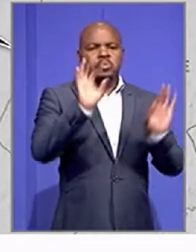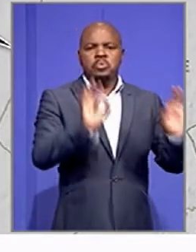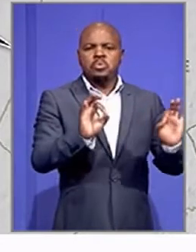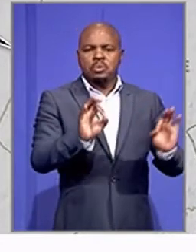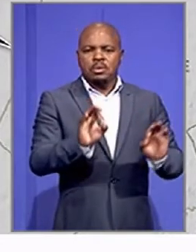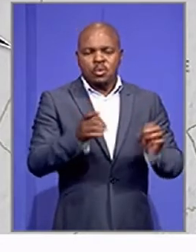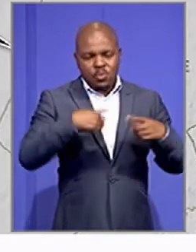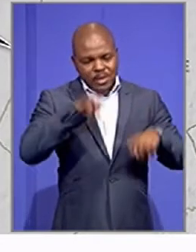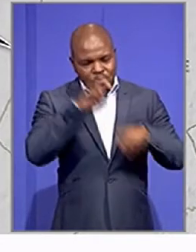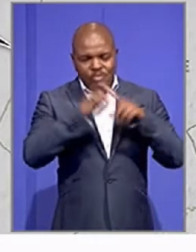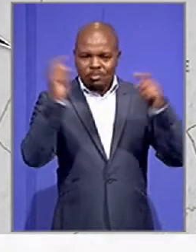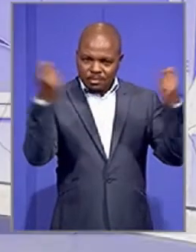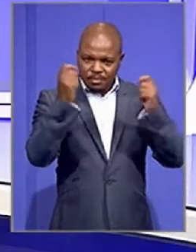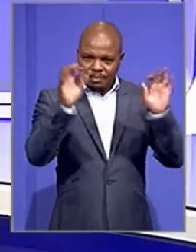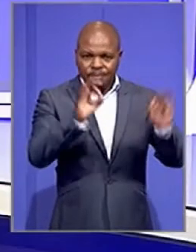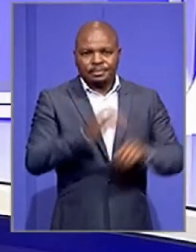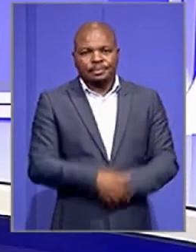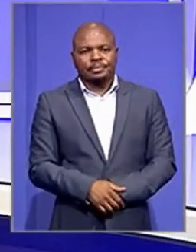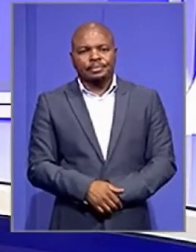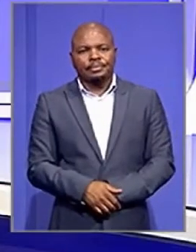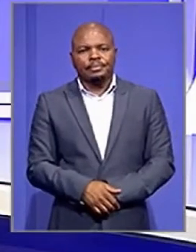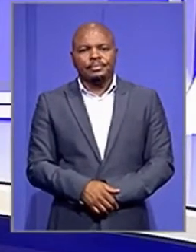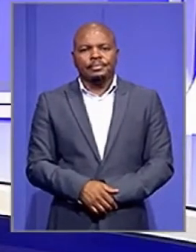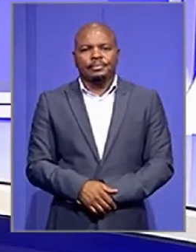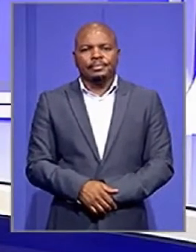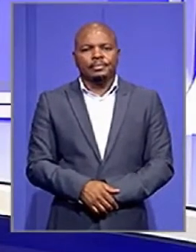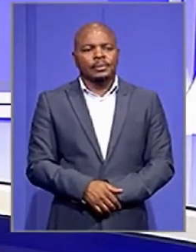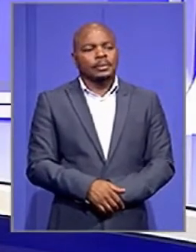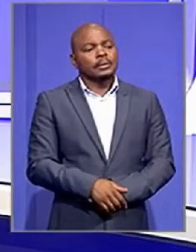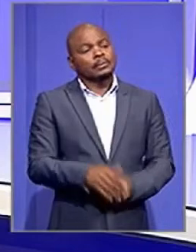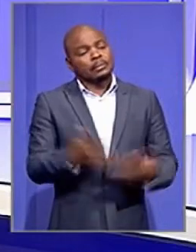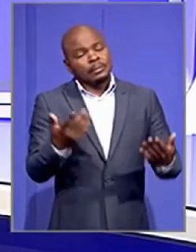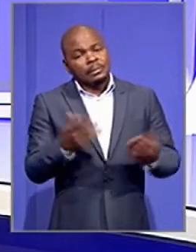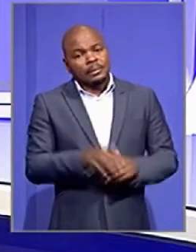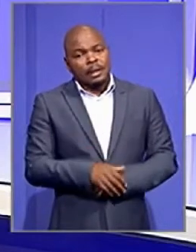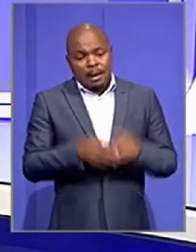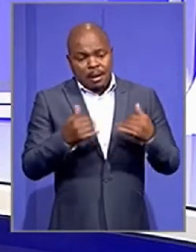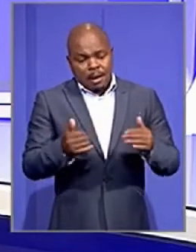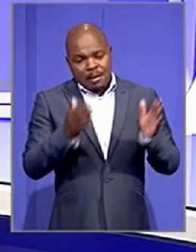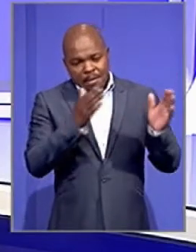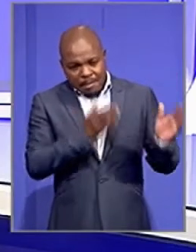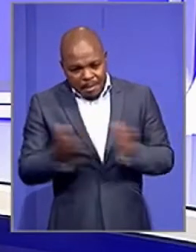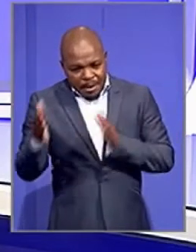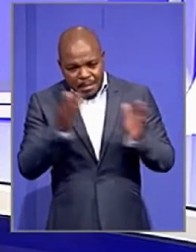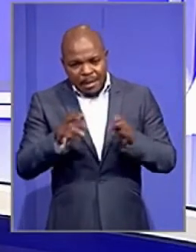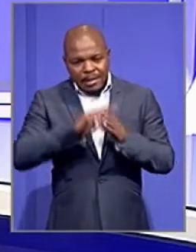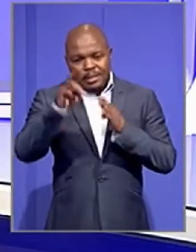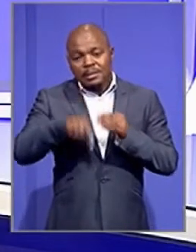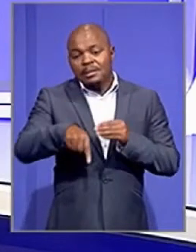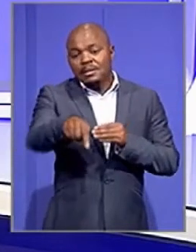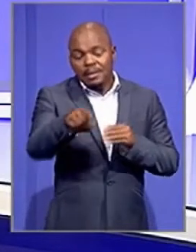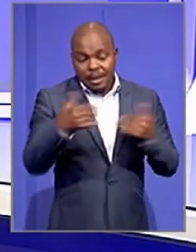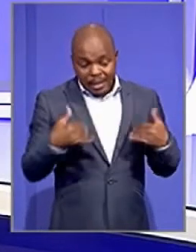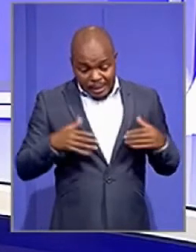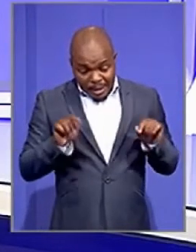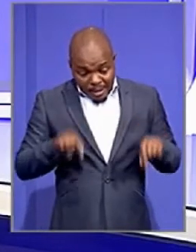worth celebrating. Ipakanyo ya go tokafatsa dipholo e simolola ga jaana molaetsa wa gago go barutabana ke